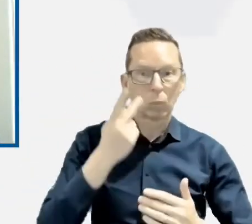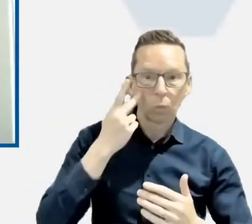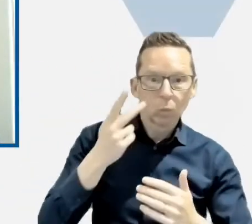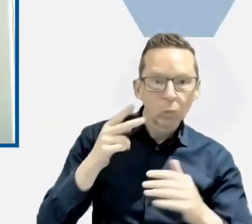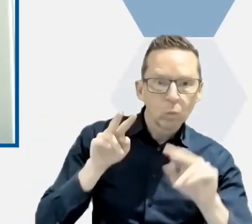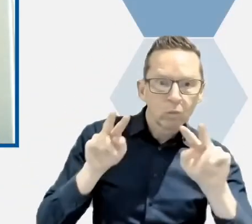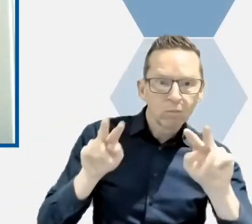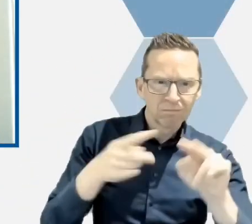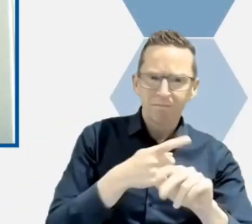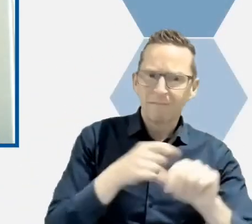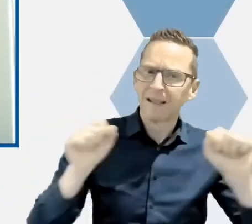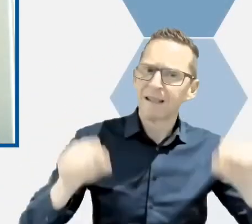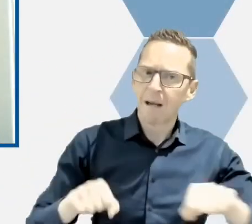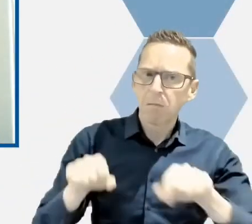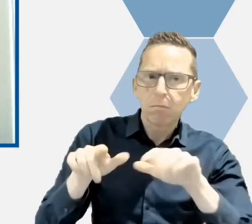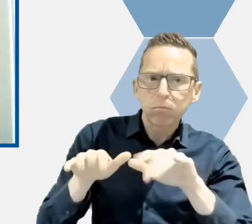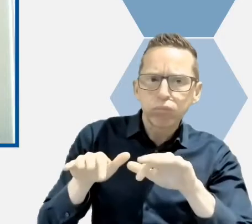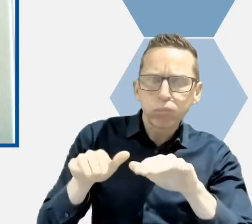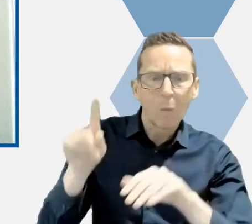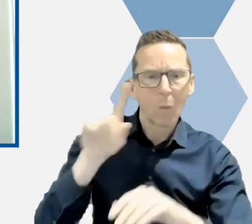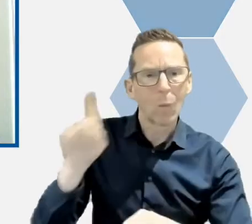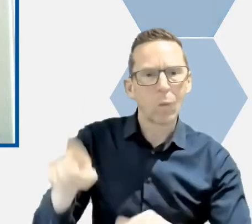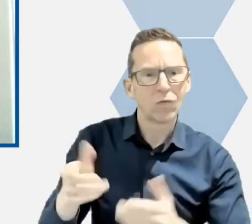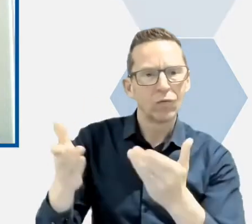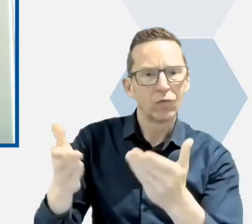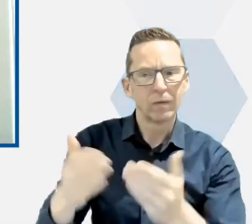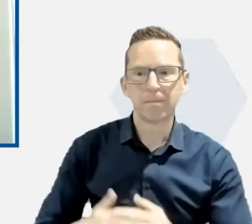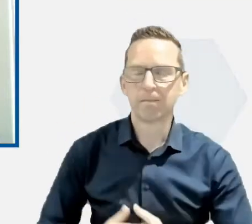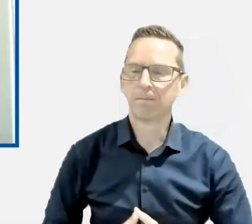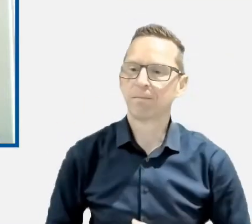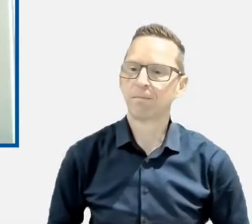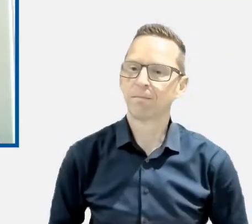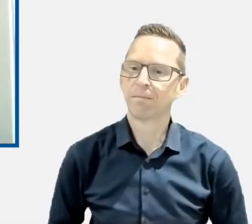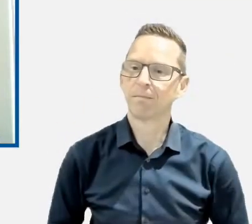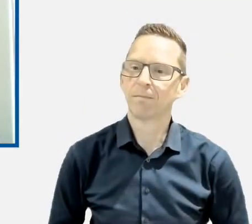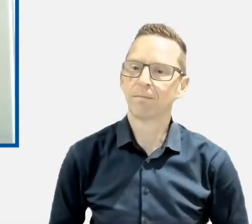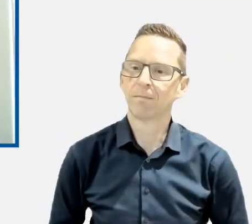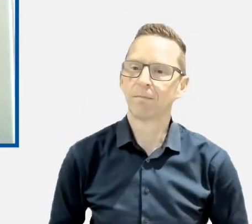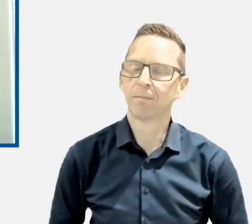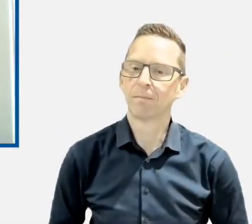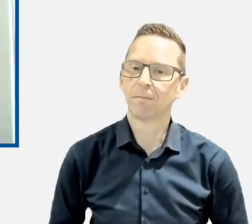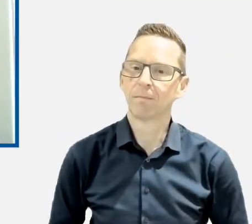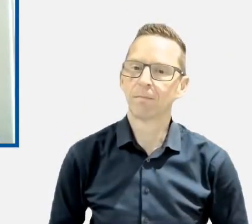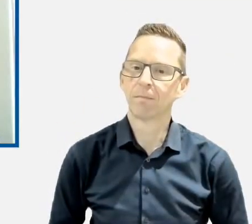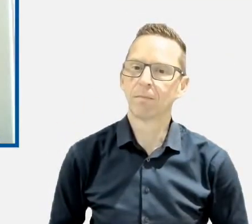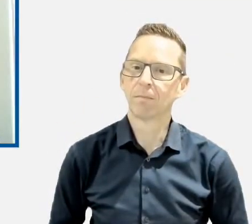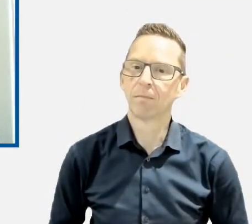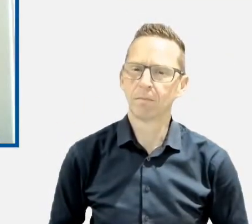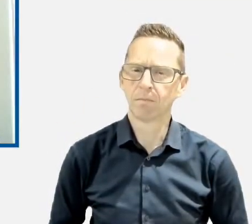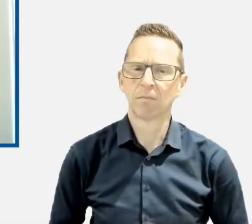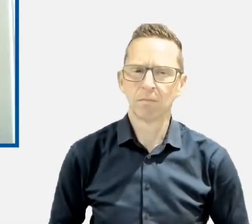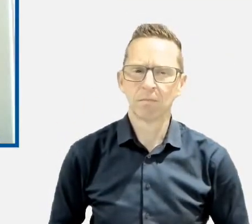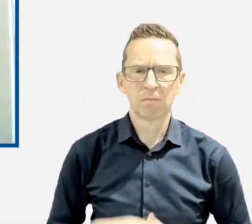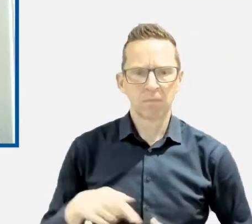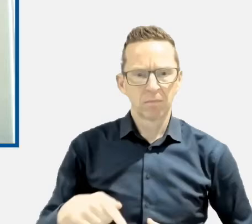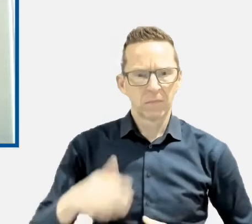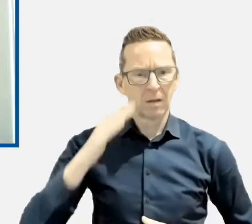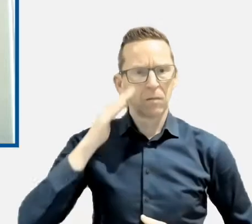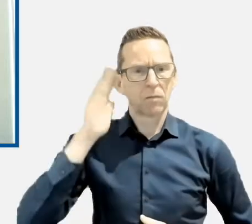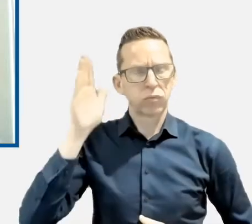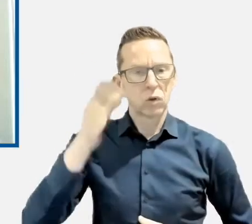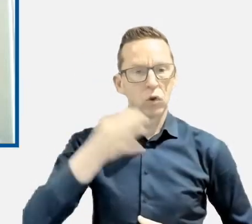session is to demonstrate the importance of risk information for all DRR stakeholders